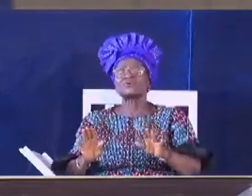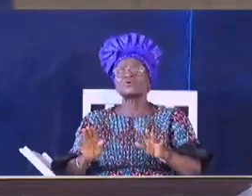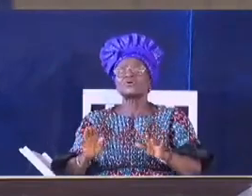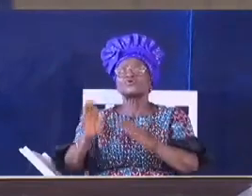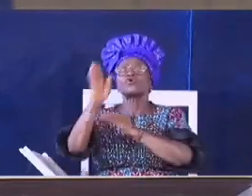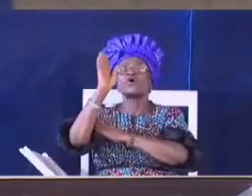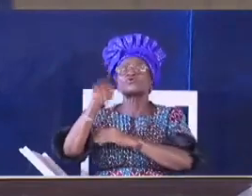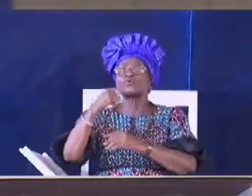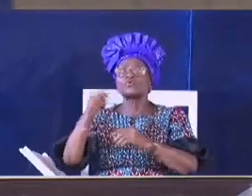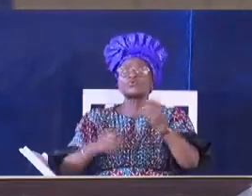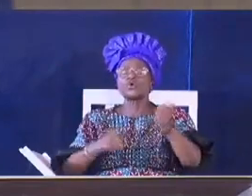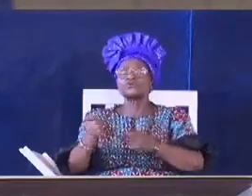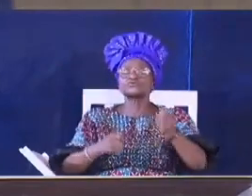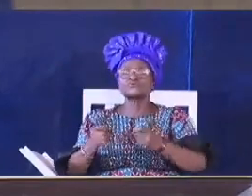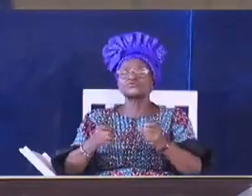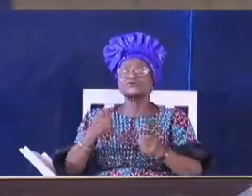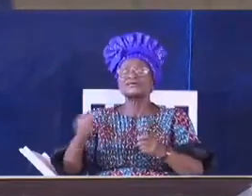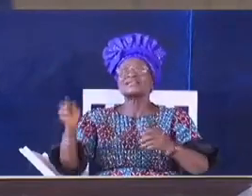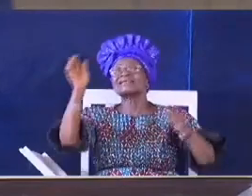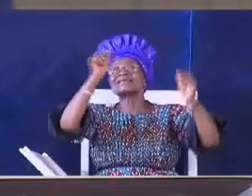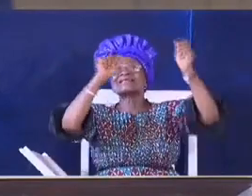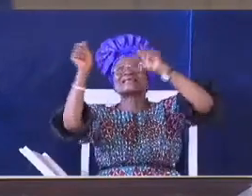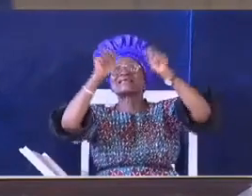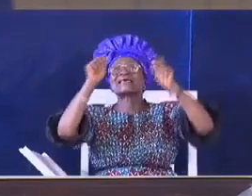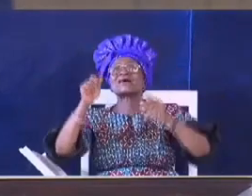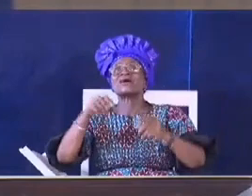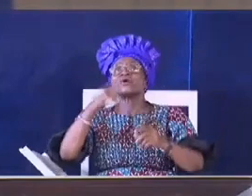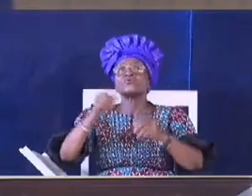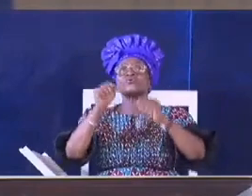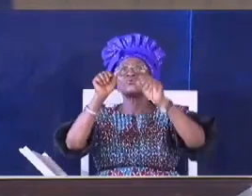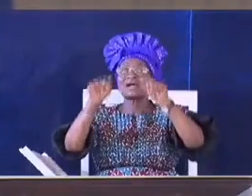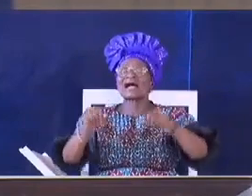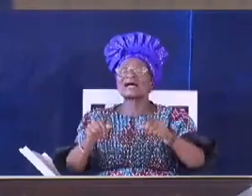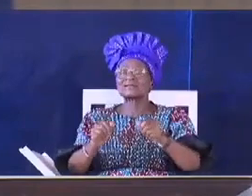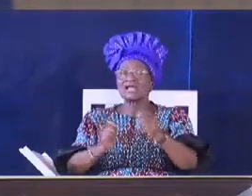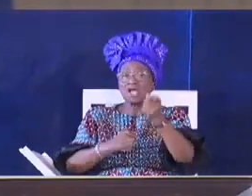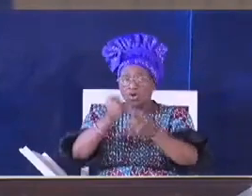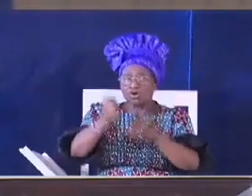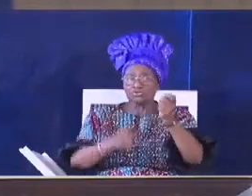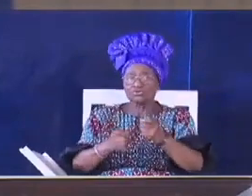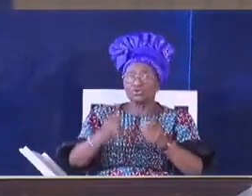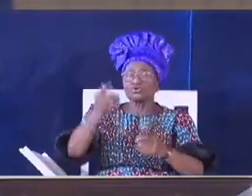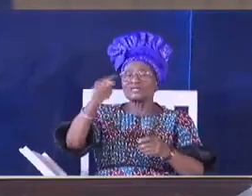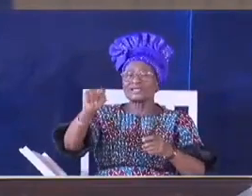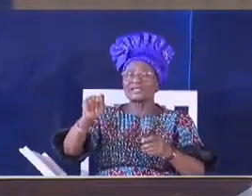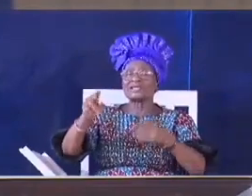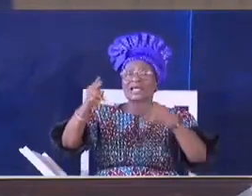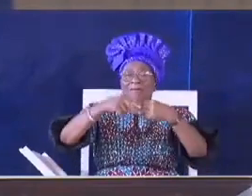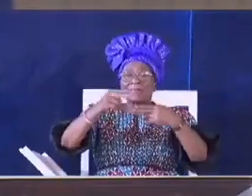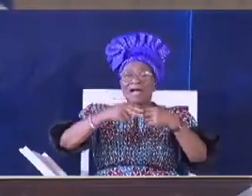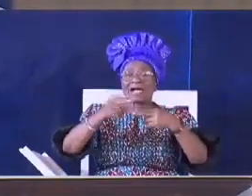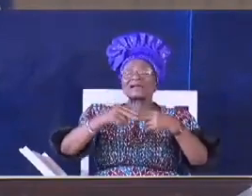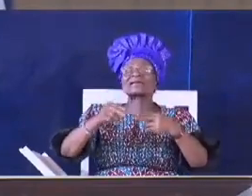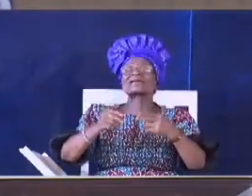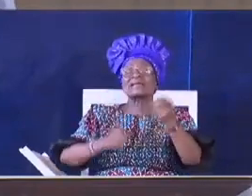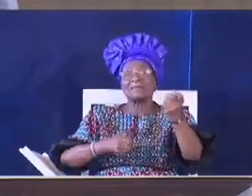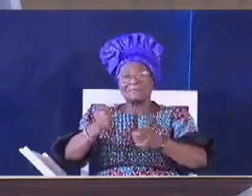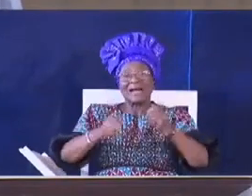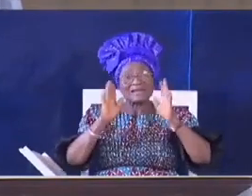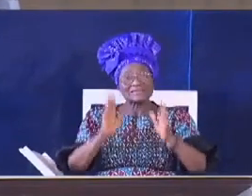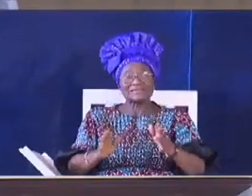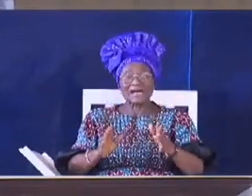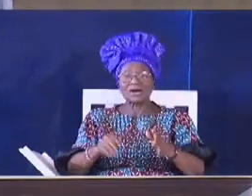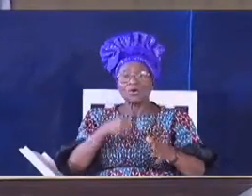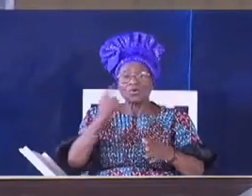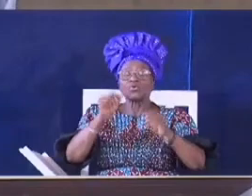the earth, who controls kings, who can control the bank manager, who can control those who say you are not